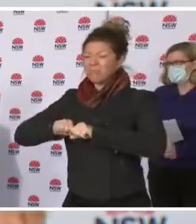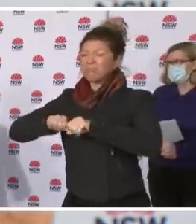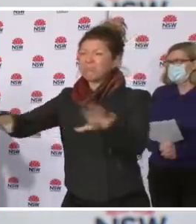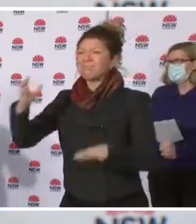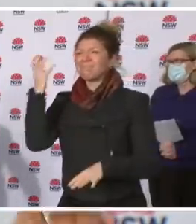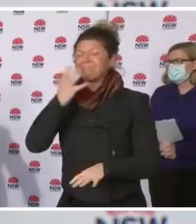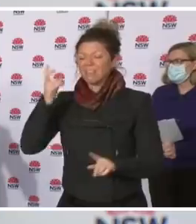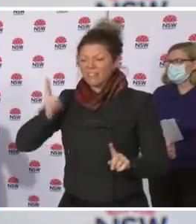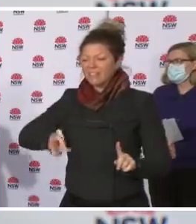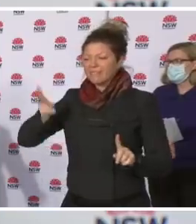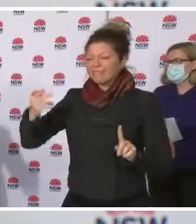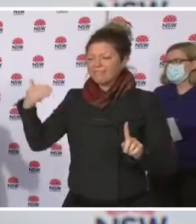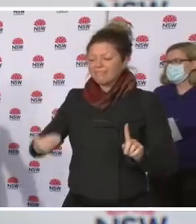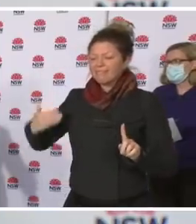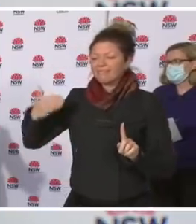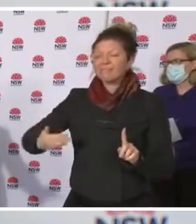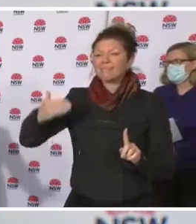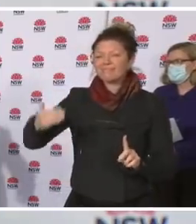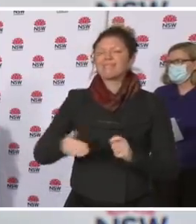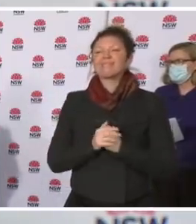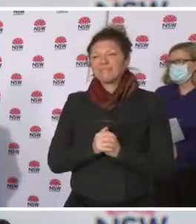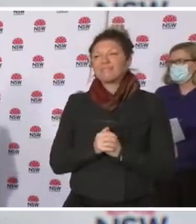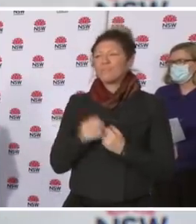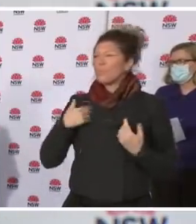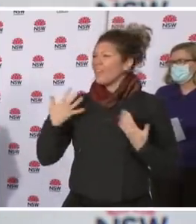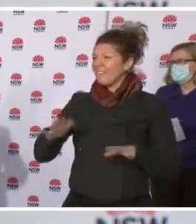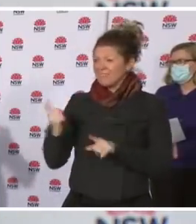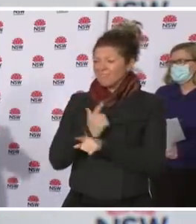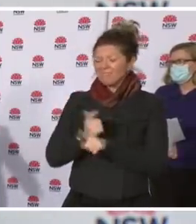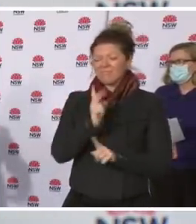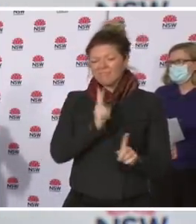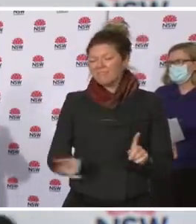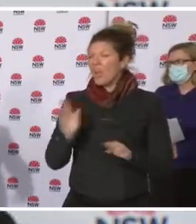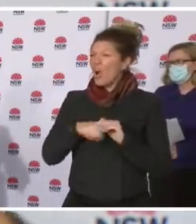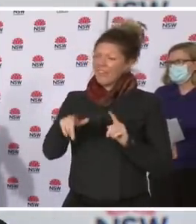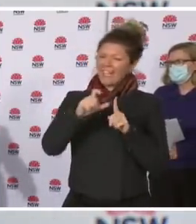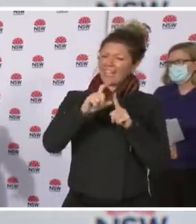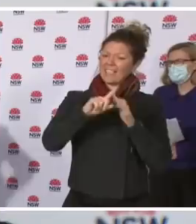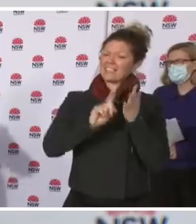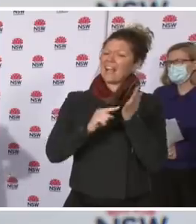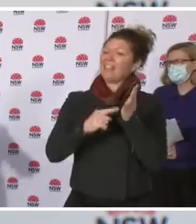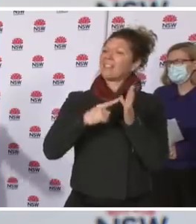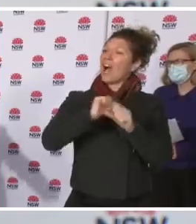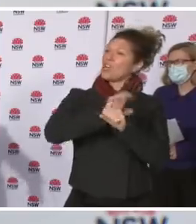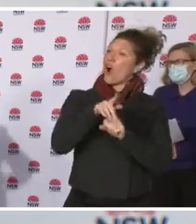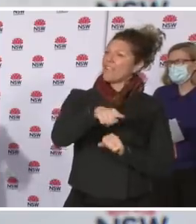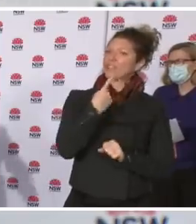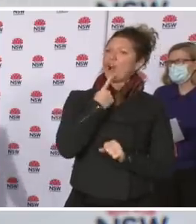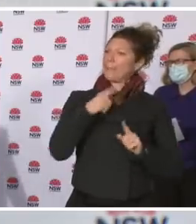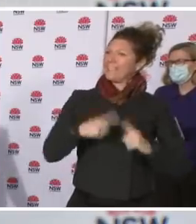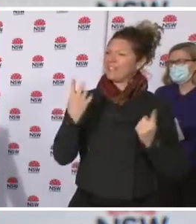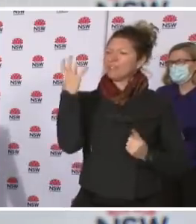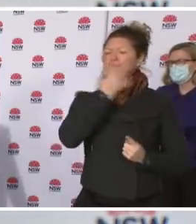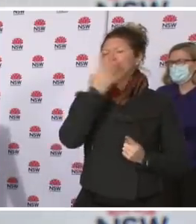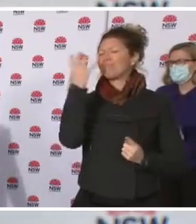variant, this Delta strain of the virus, makes you more likely to be transmissible or to be contagious or to spread it. So